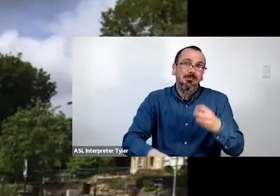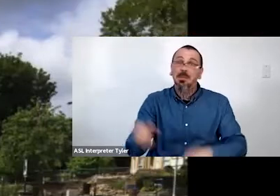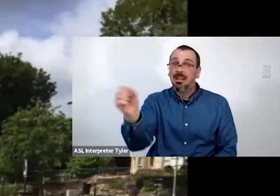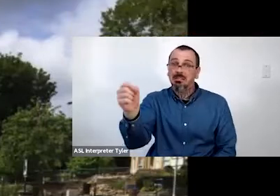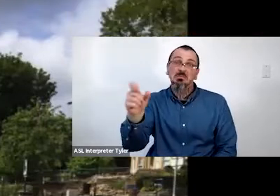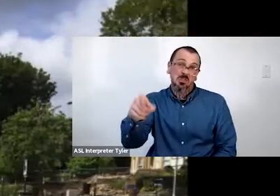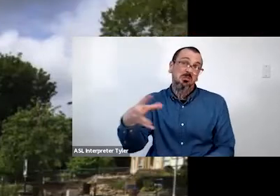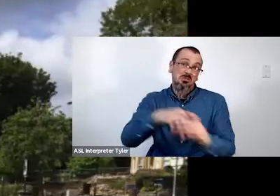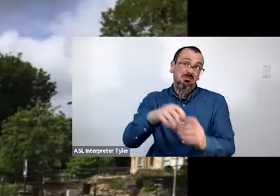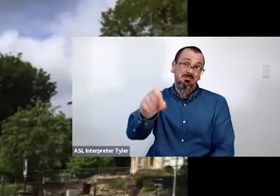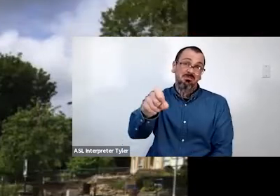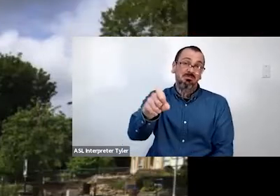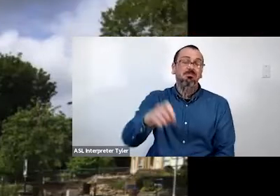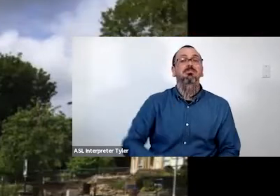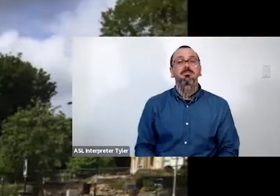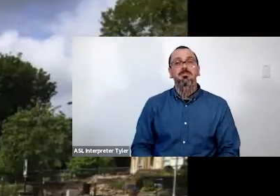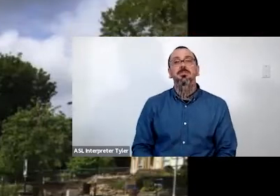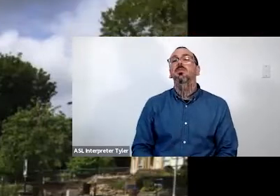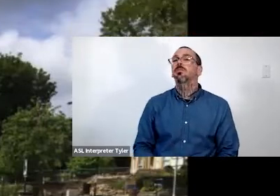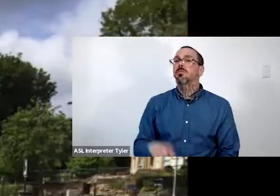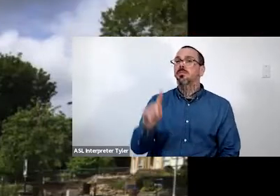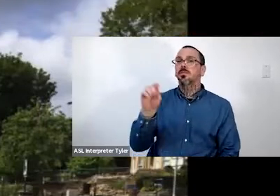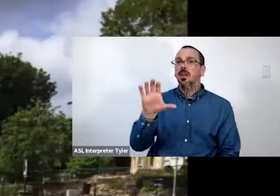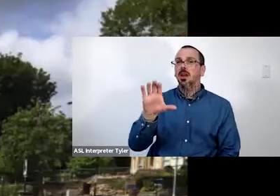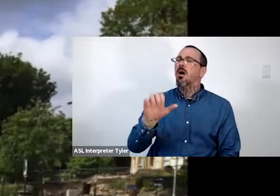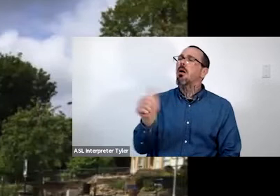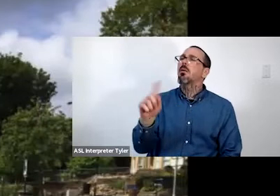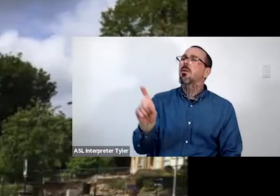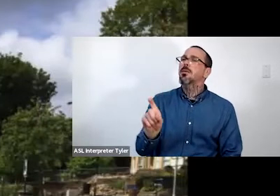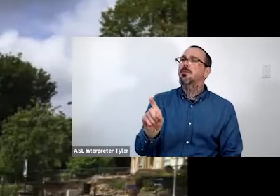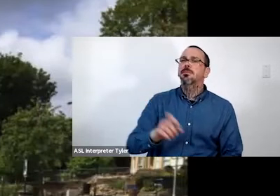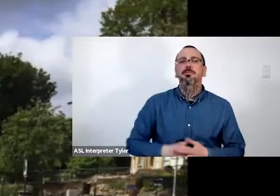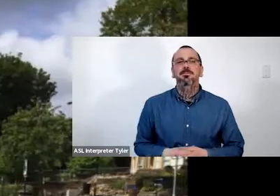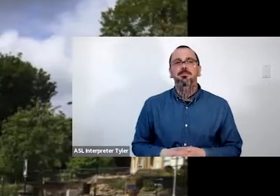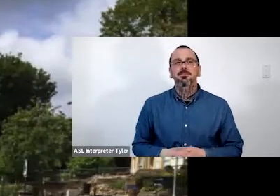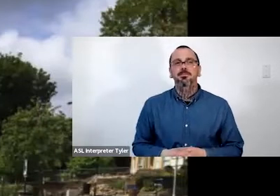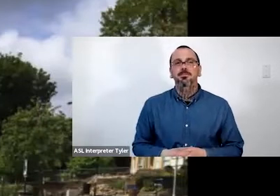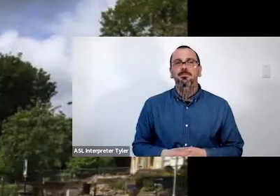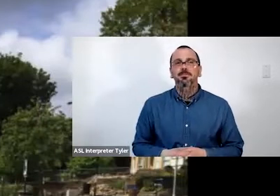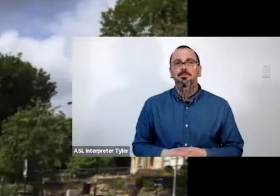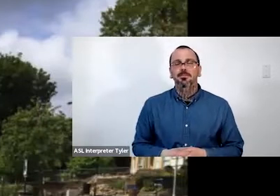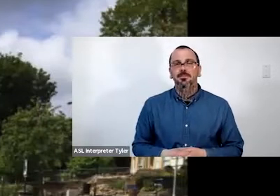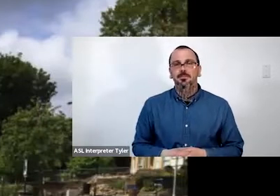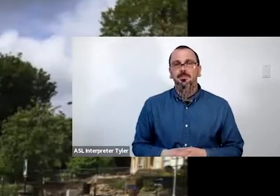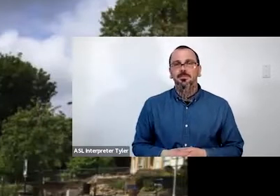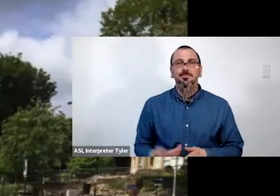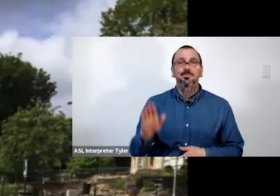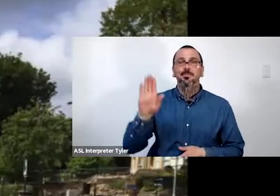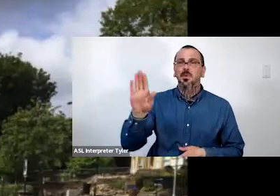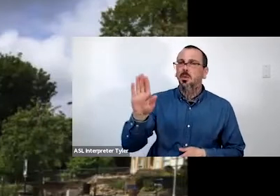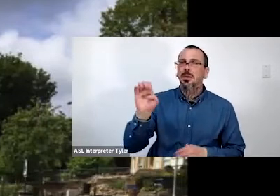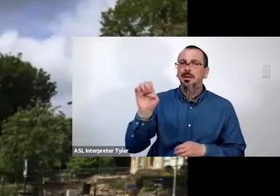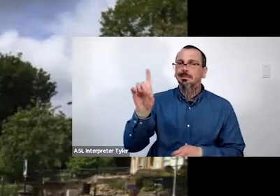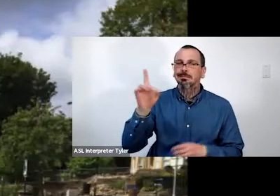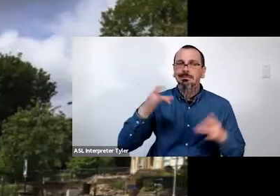Another question, why did you include body image as part of your eating disorder